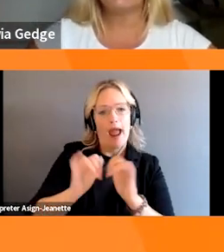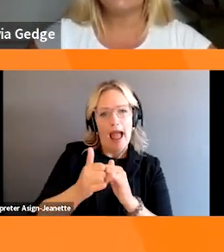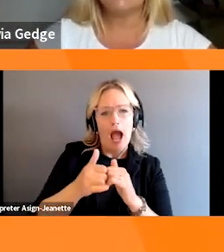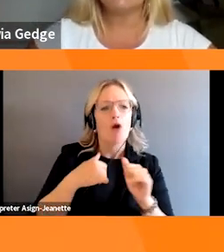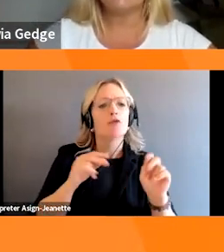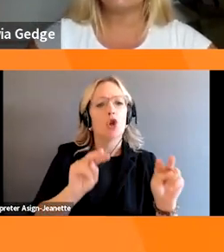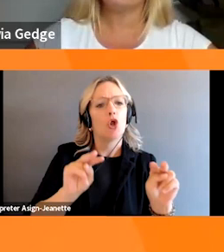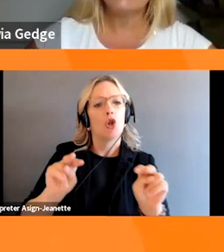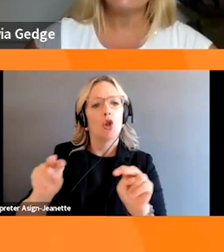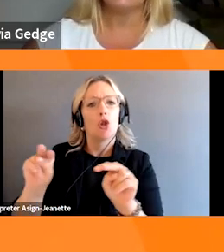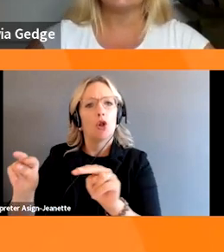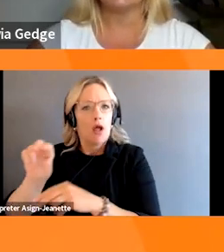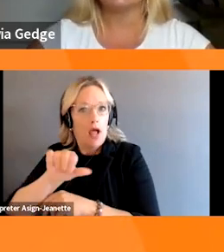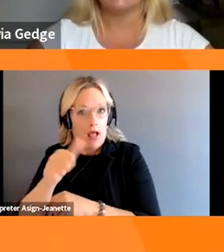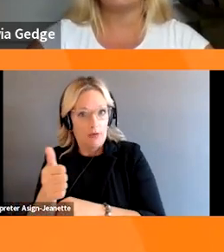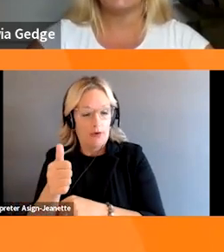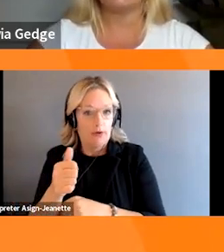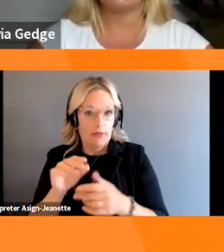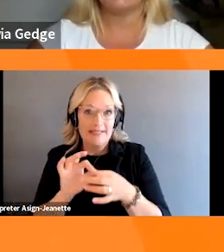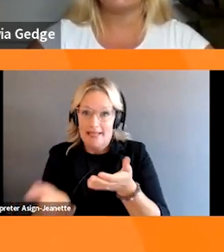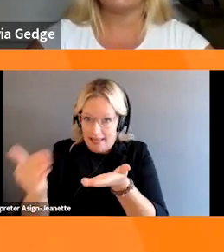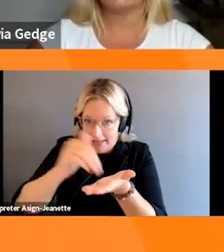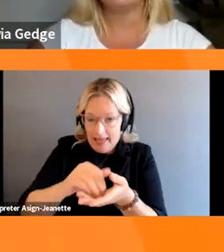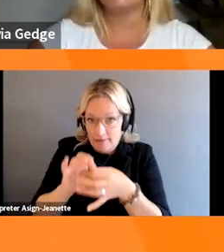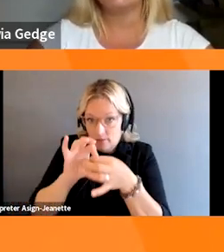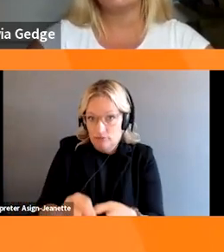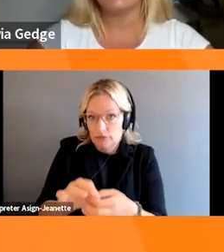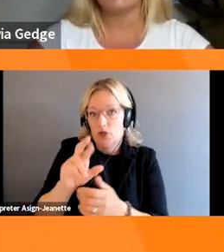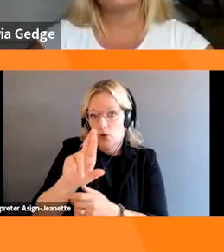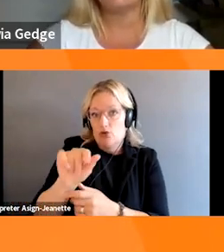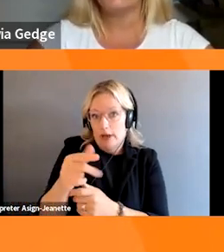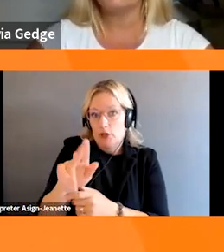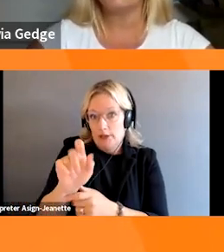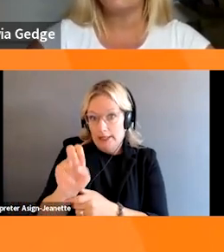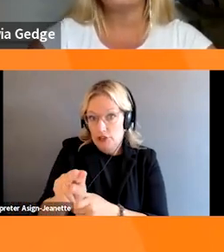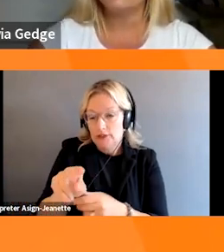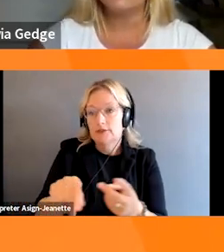the reporting, the regulatory landscape and the standards, looking